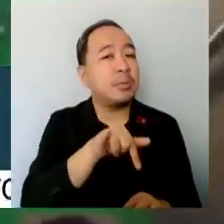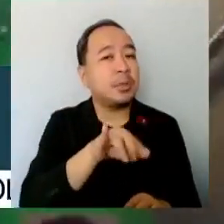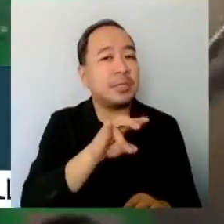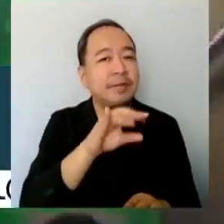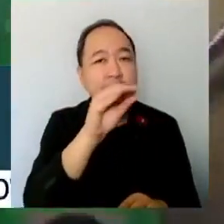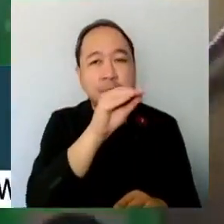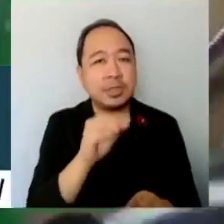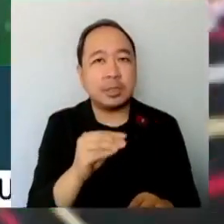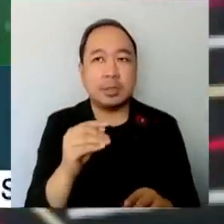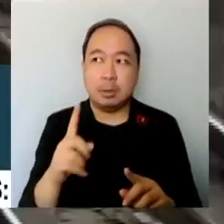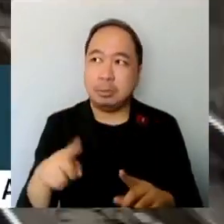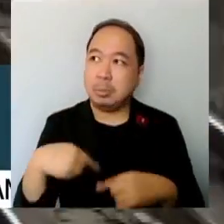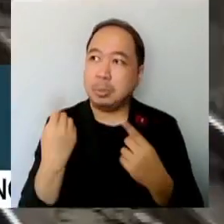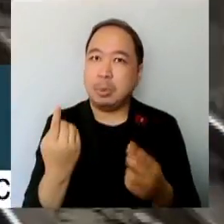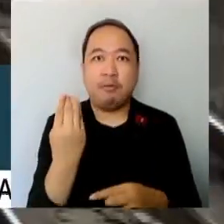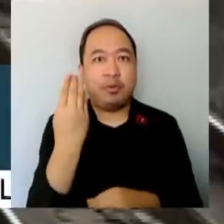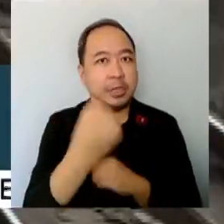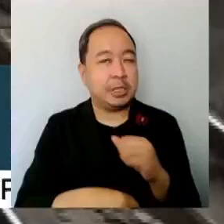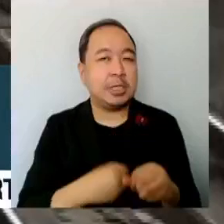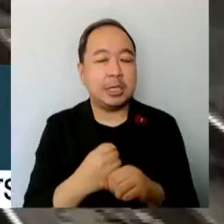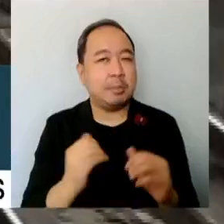high.